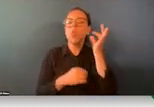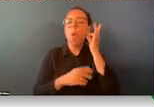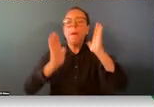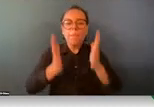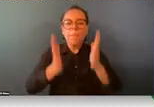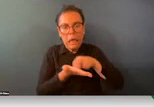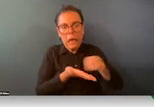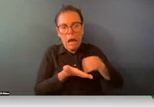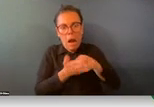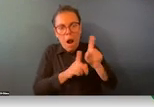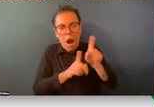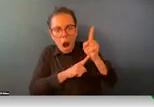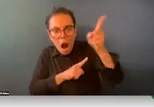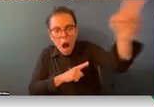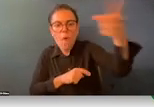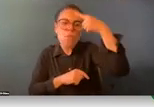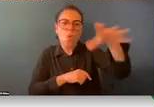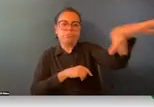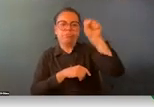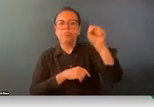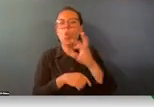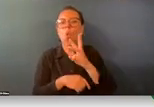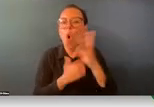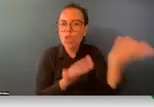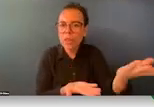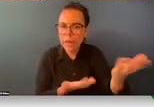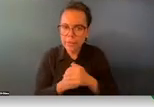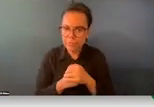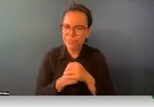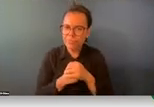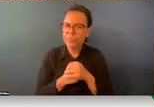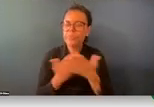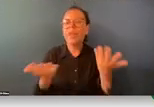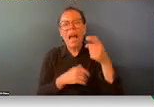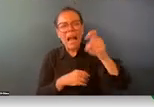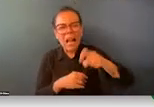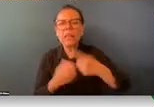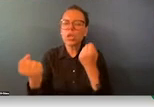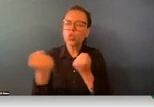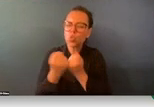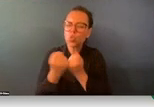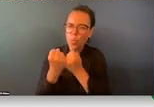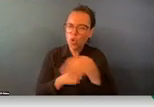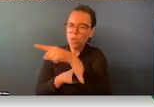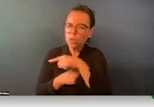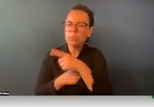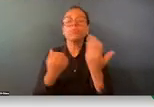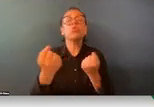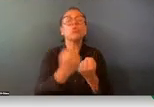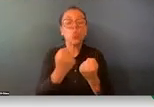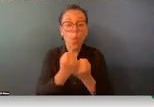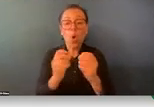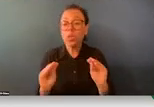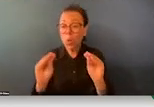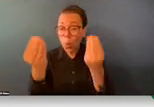be exposed to violence or harassment. There are a number of things that can be done to help women and girls, such as providing access to